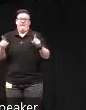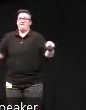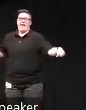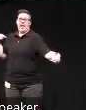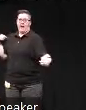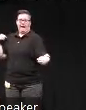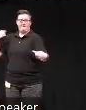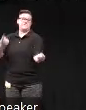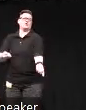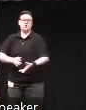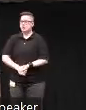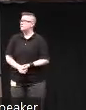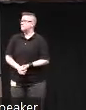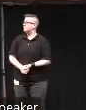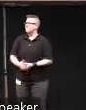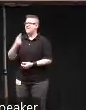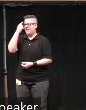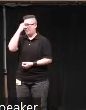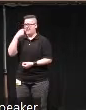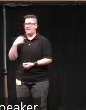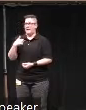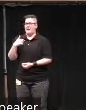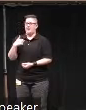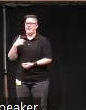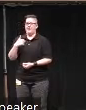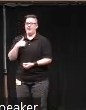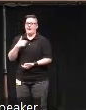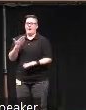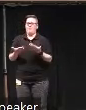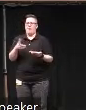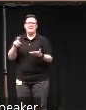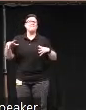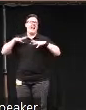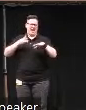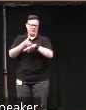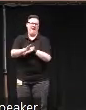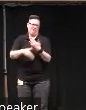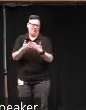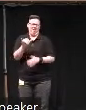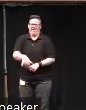ever had, and I think I probably need a vacation after all this.